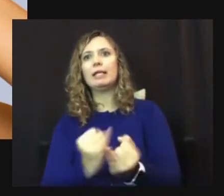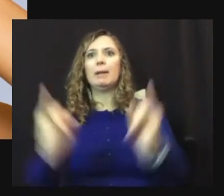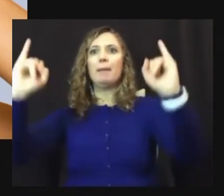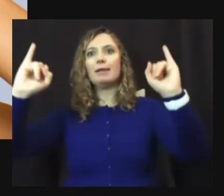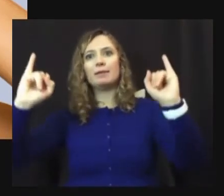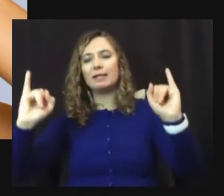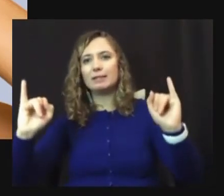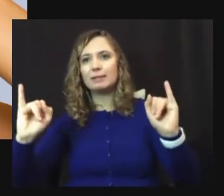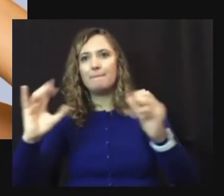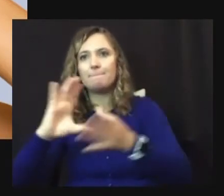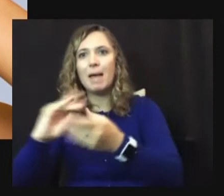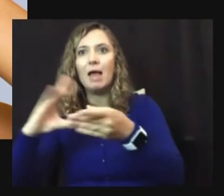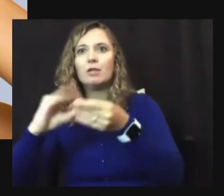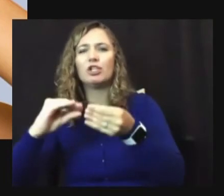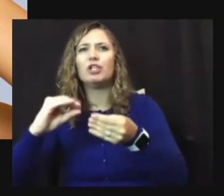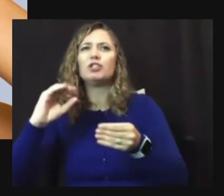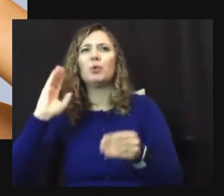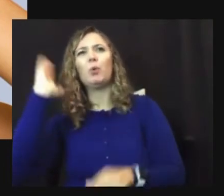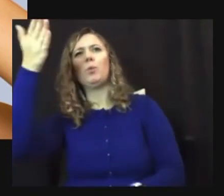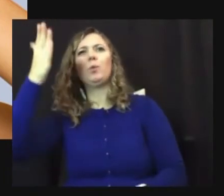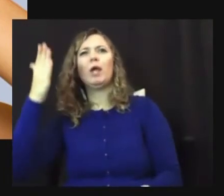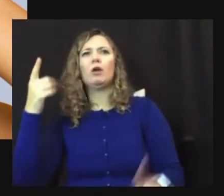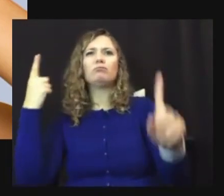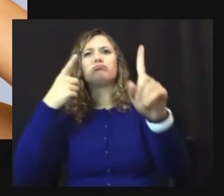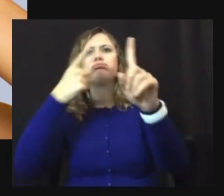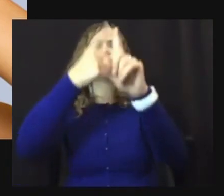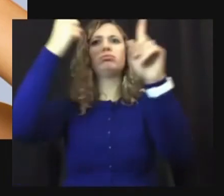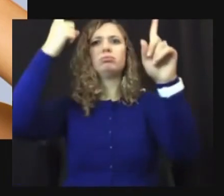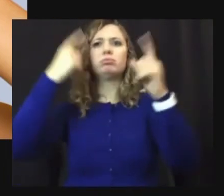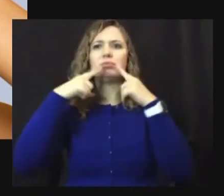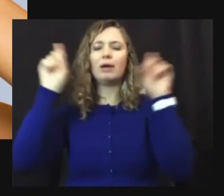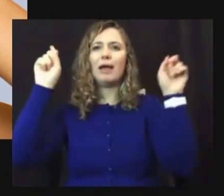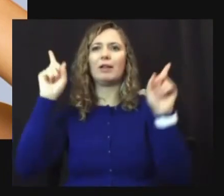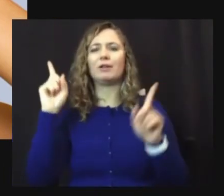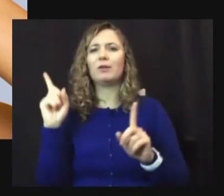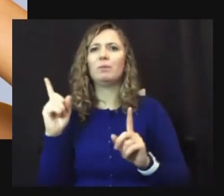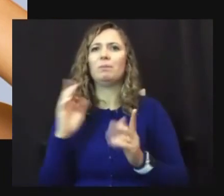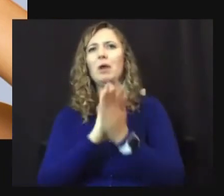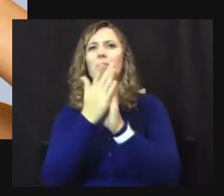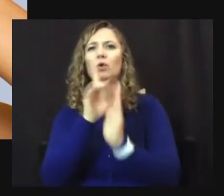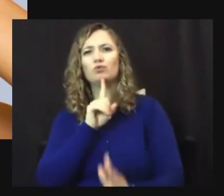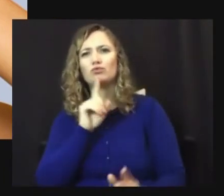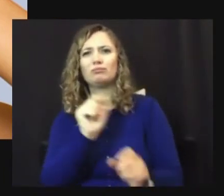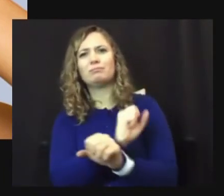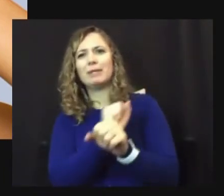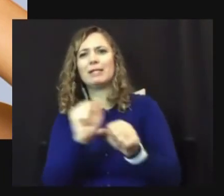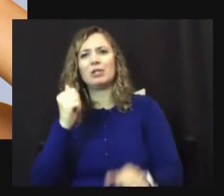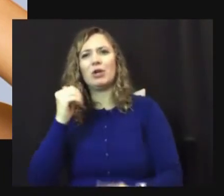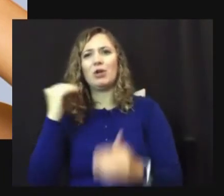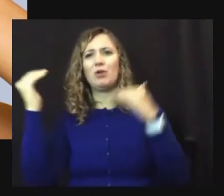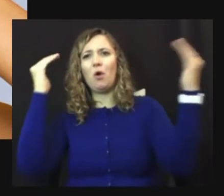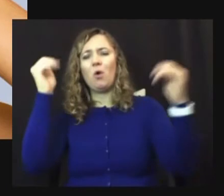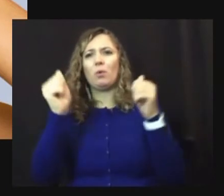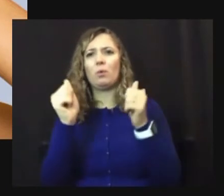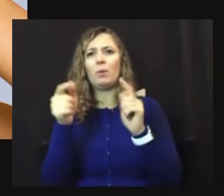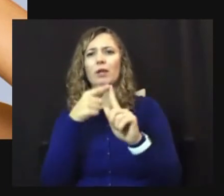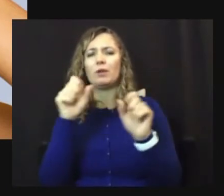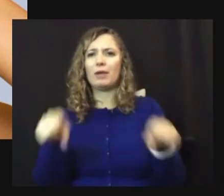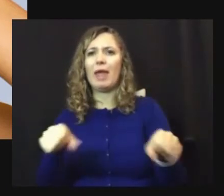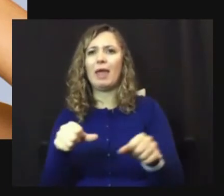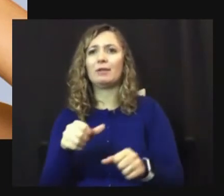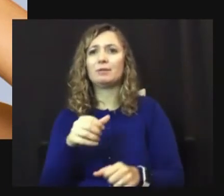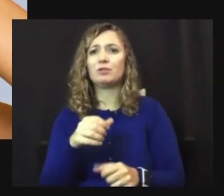to be a real adult when you start to drive. And that's a bigger thing in America than a lot of